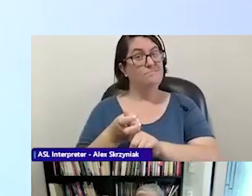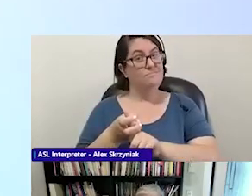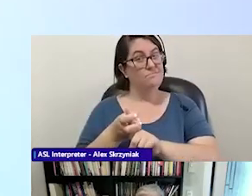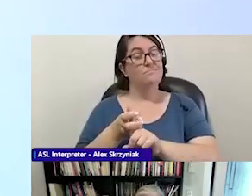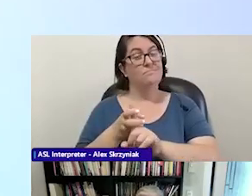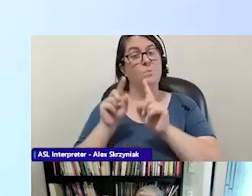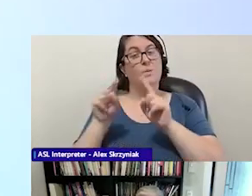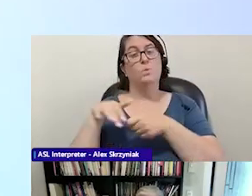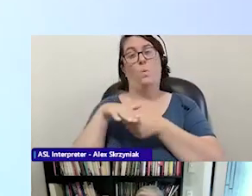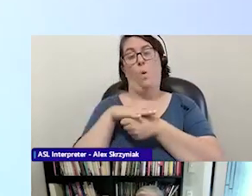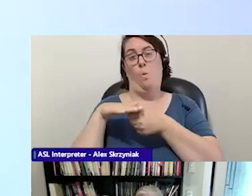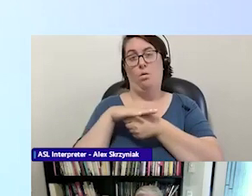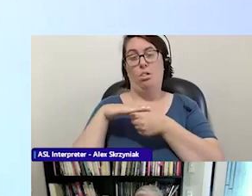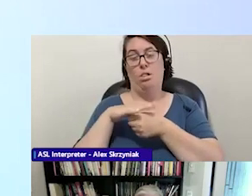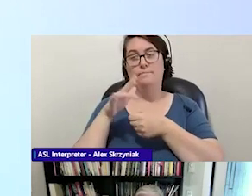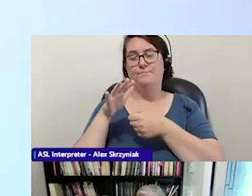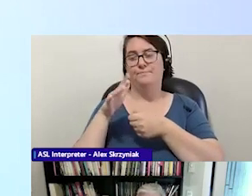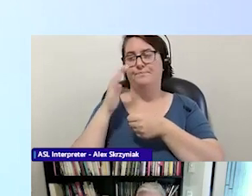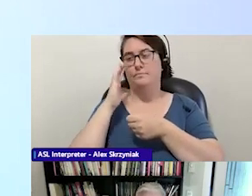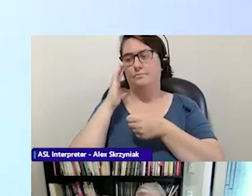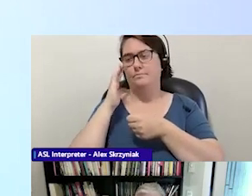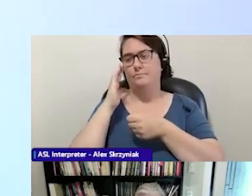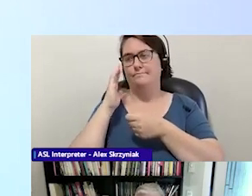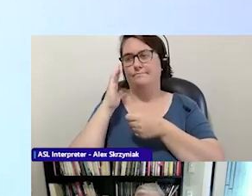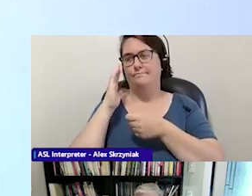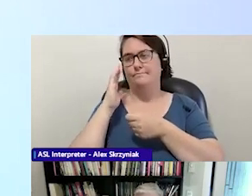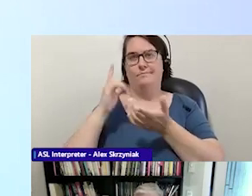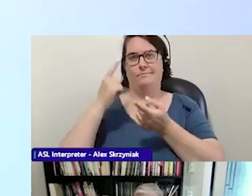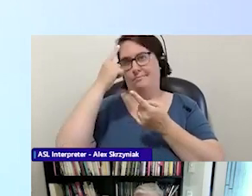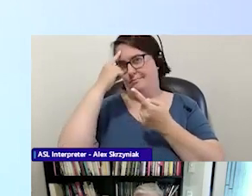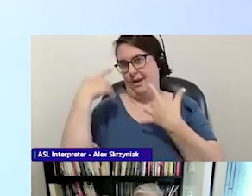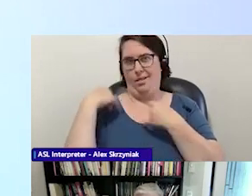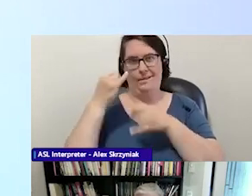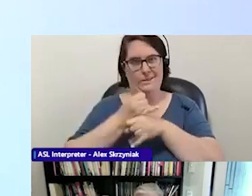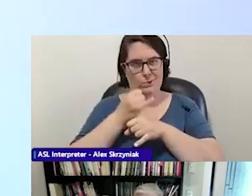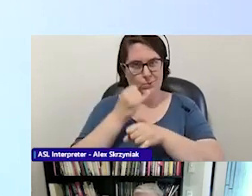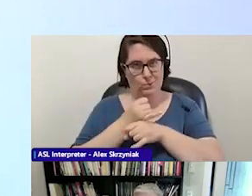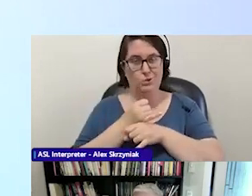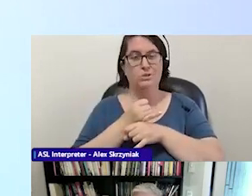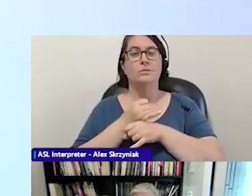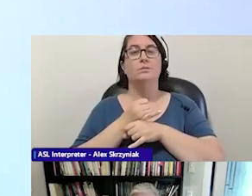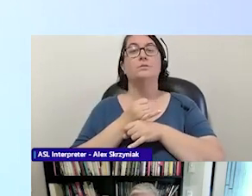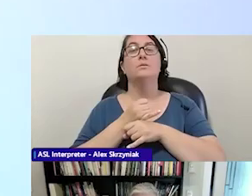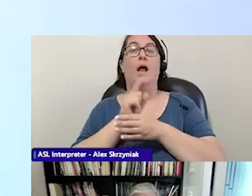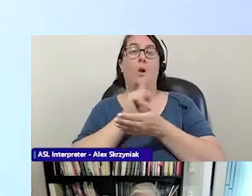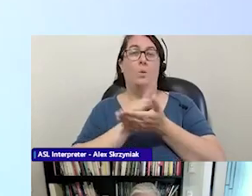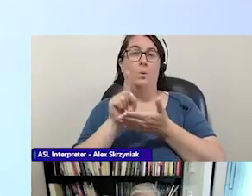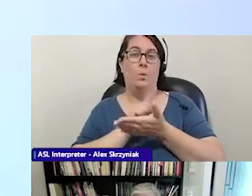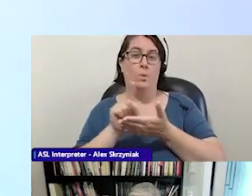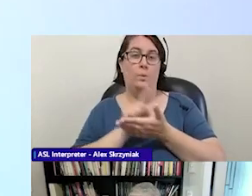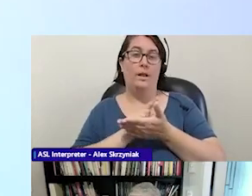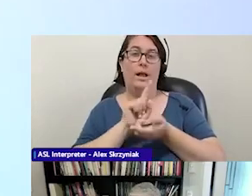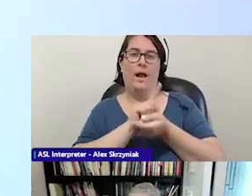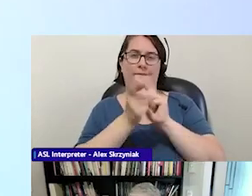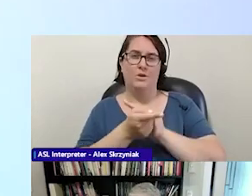the local mental institution, where she was subject to weekly conversion therapy